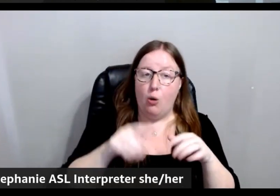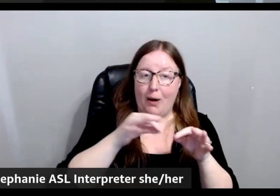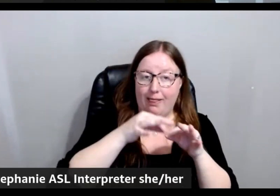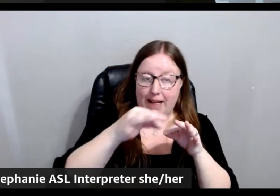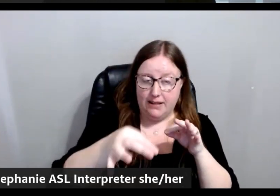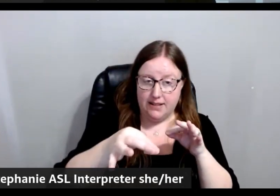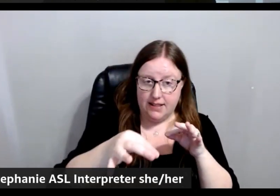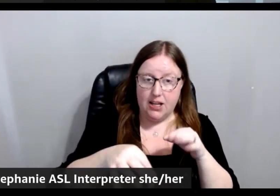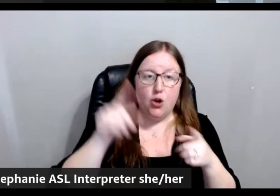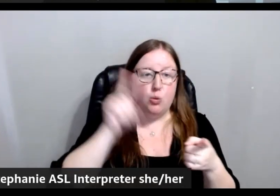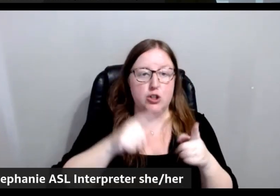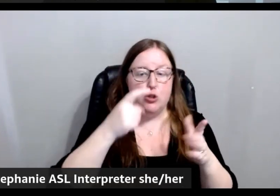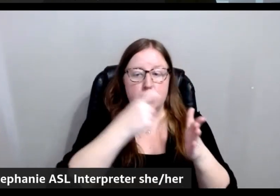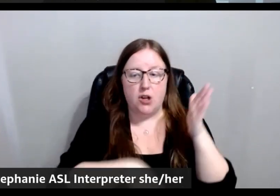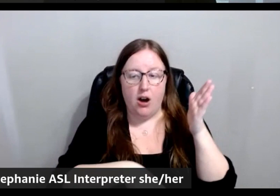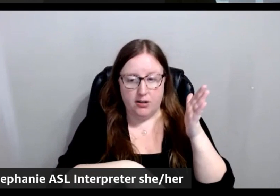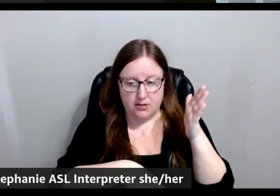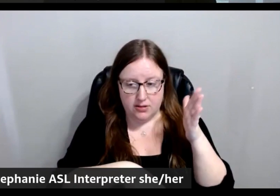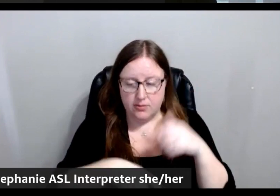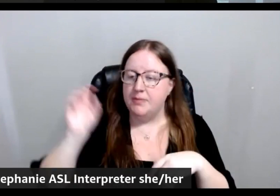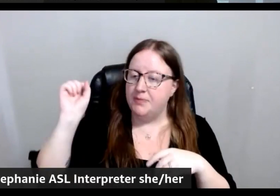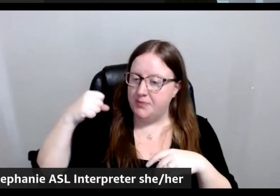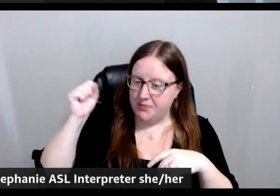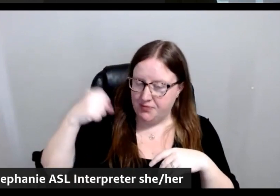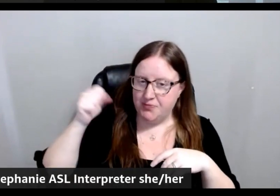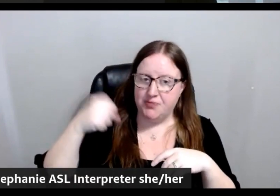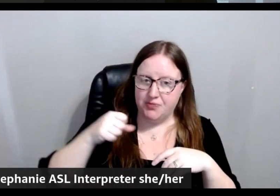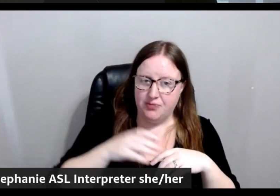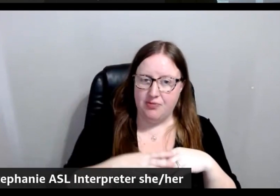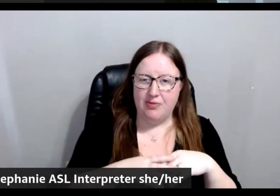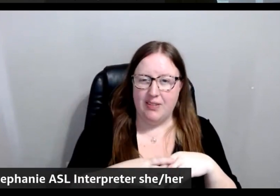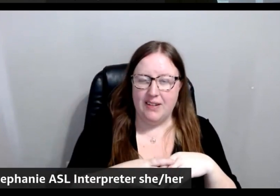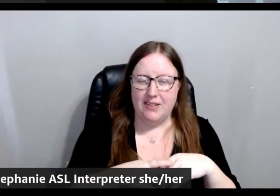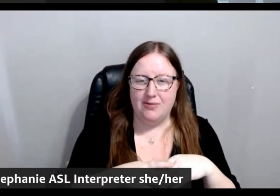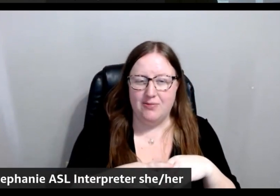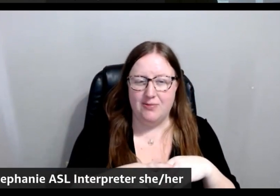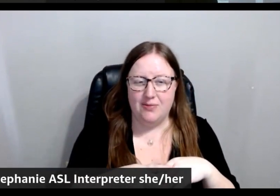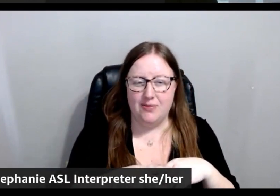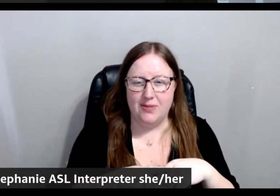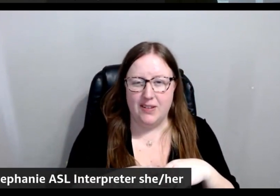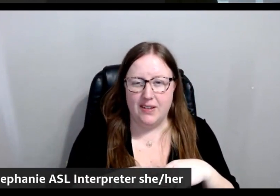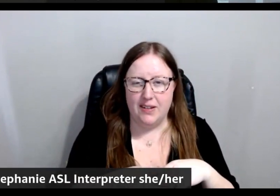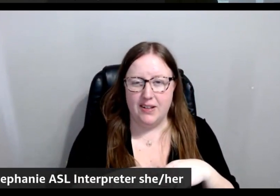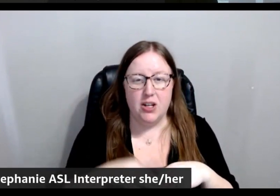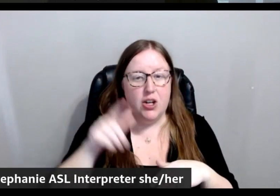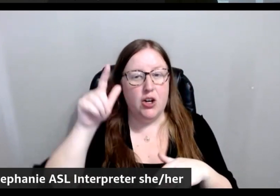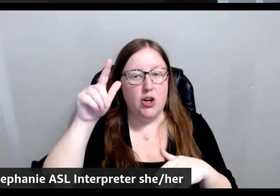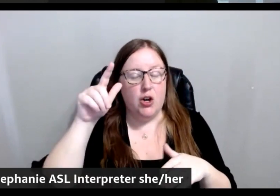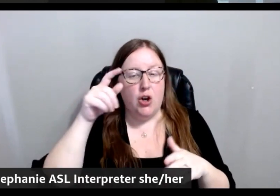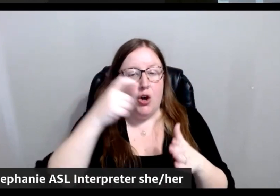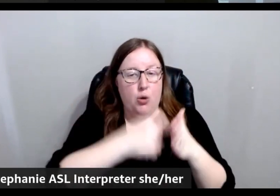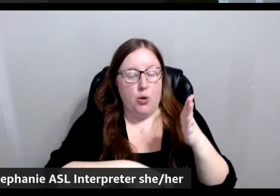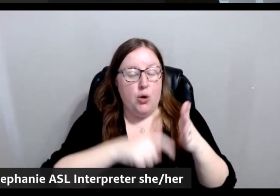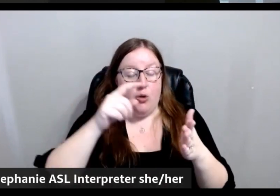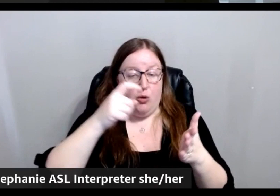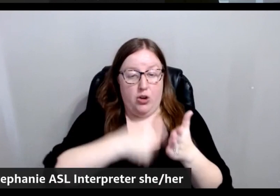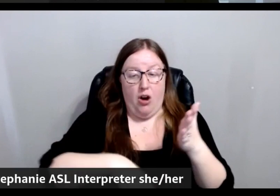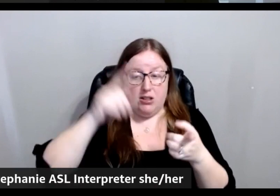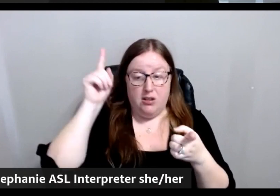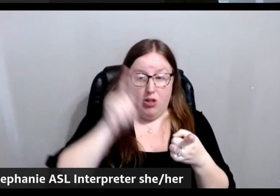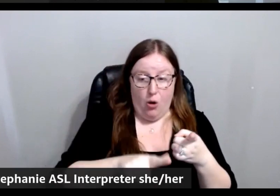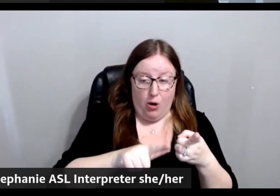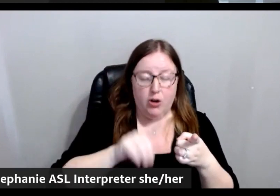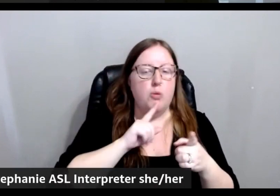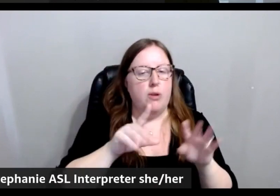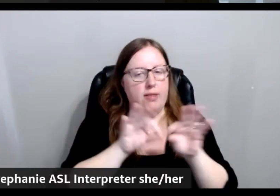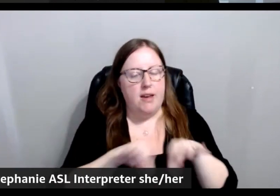at a reduced cost. Yep. Reduced cost is very important. So again,